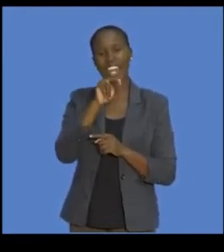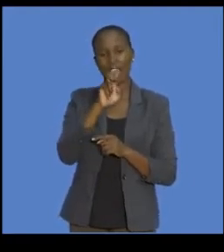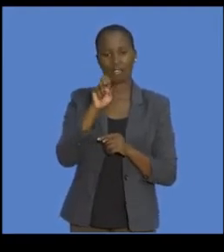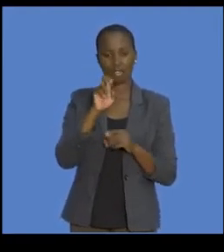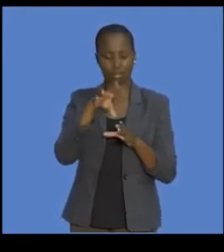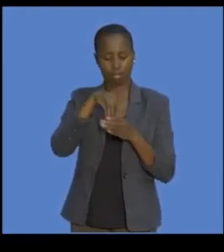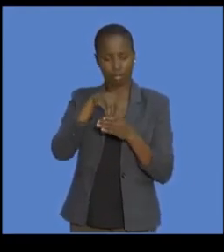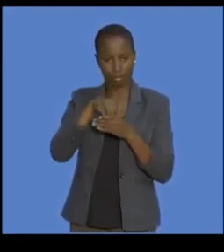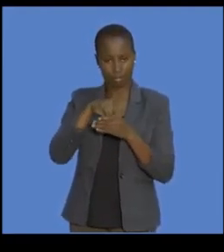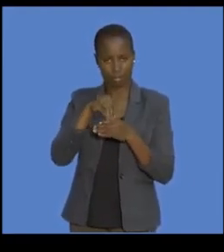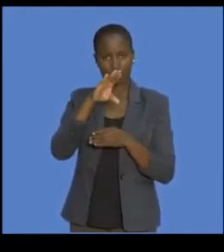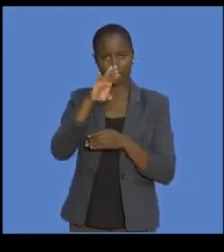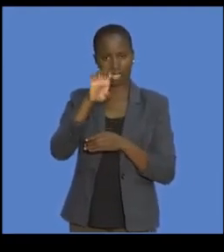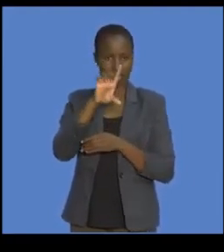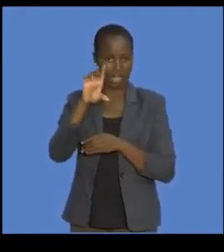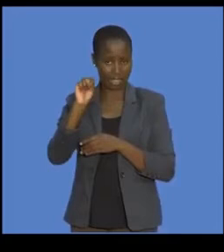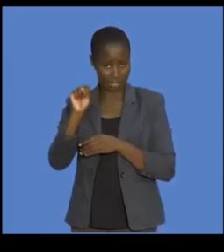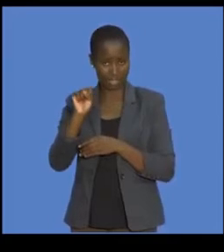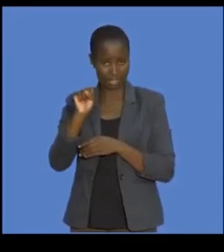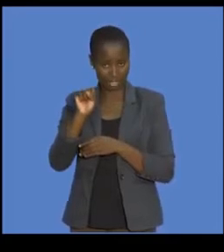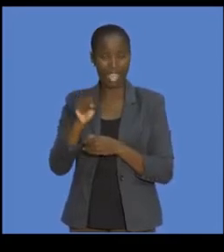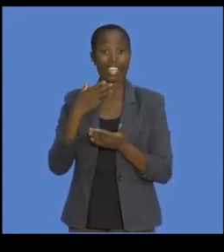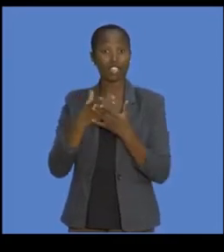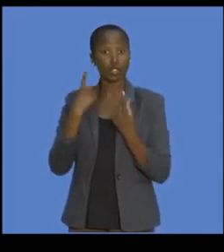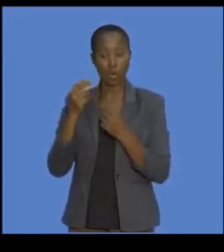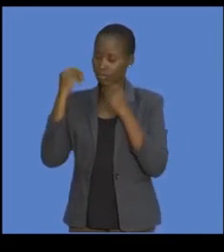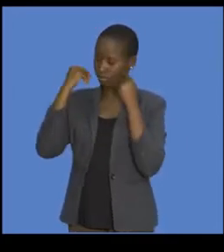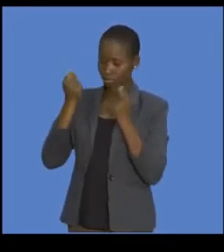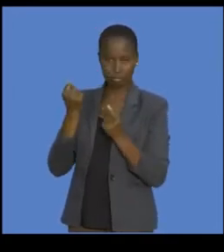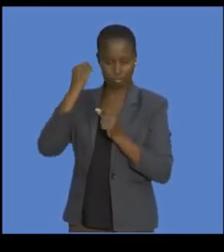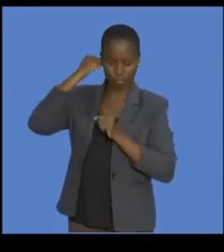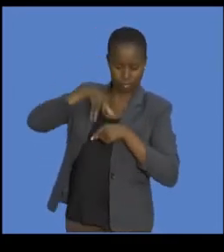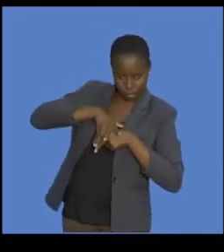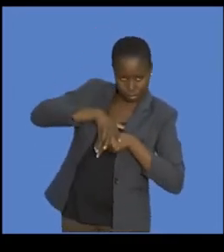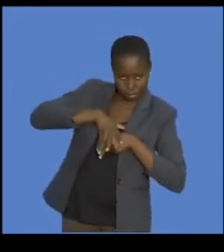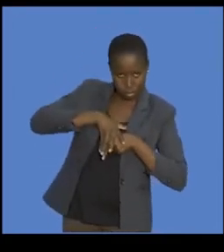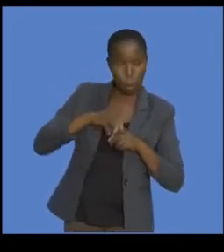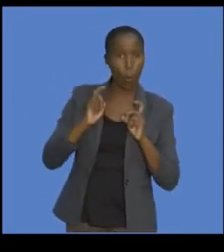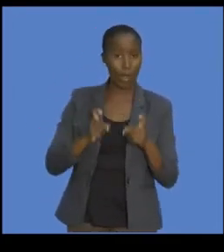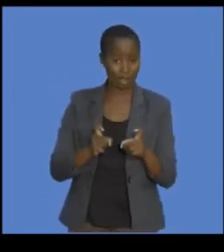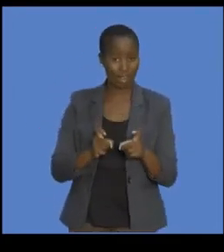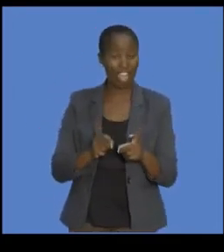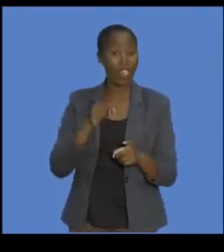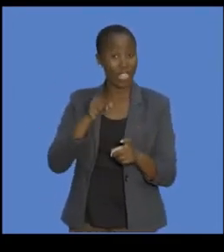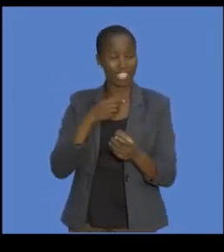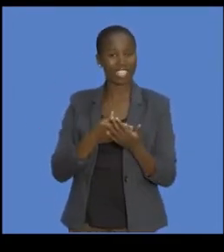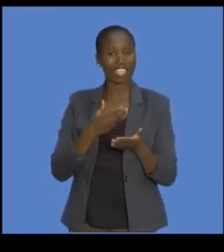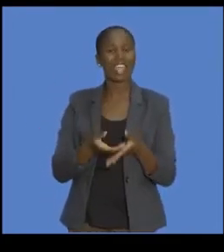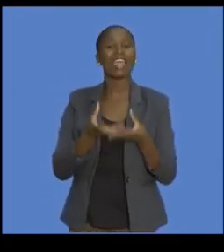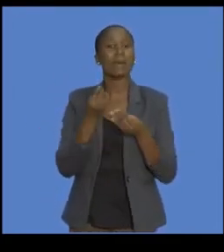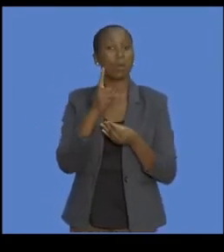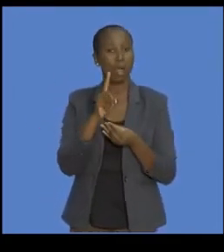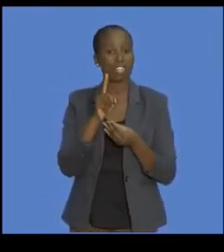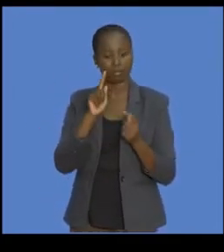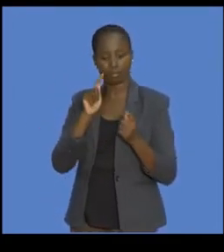nerve impulses which travel extremely quickly. And these impulses can bring about a change